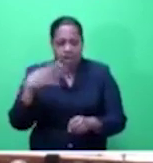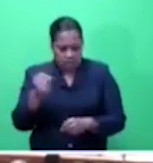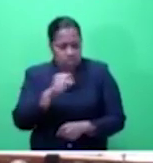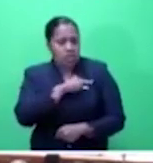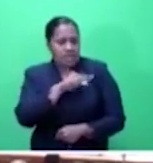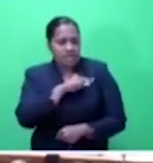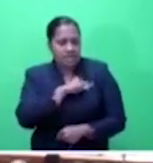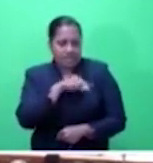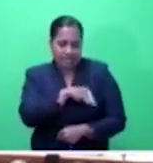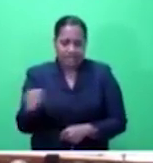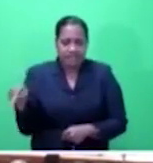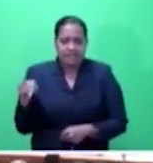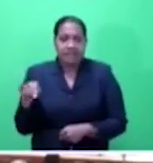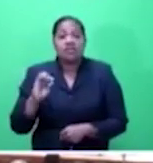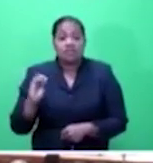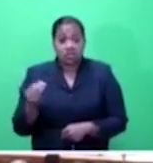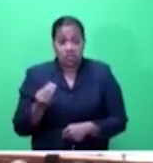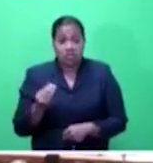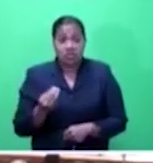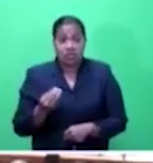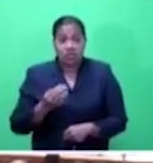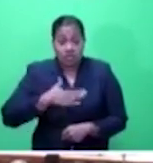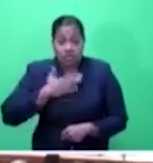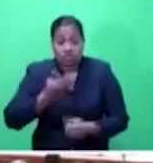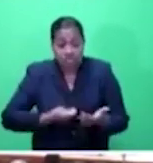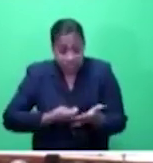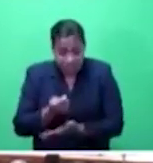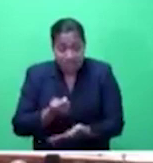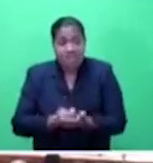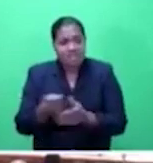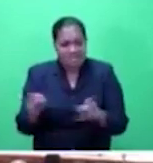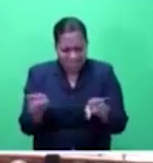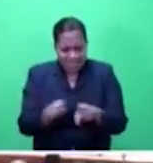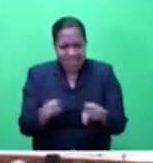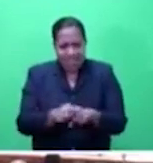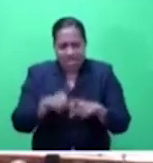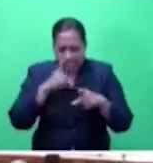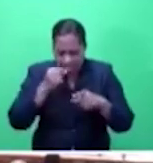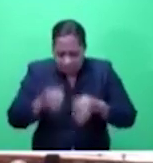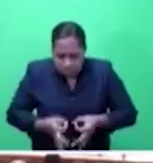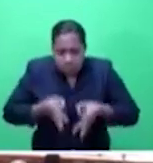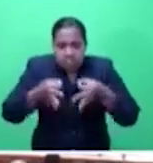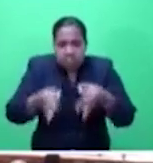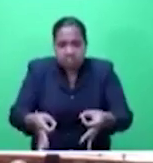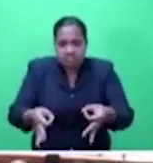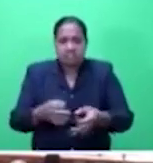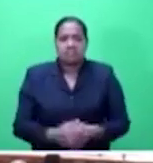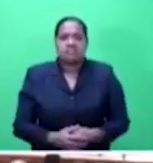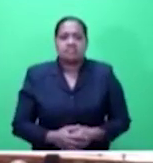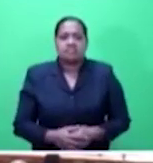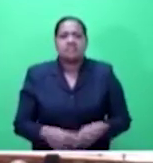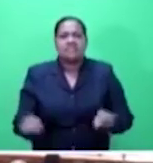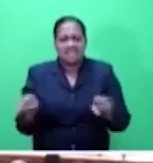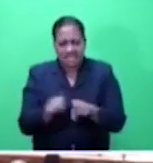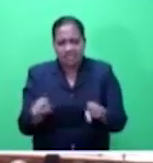those hit hardest, principal plus interest payments may also be deferred as well. The same goes for affected businesses.